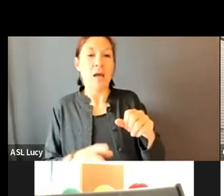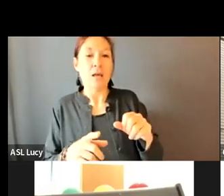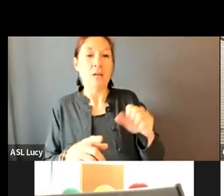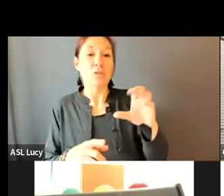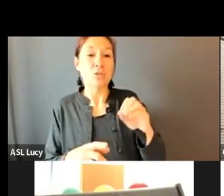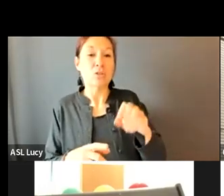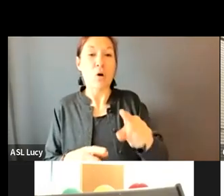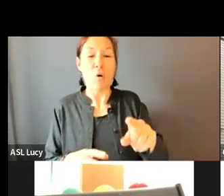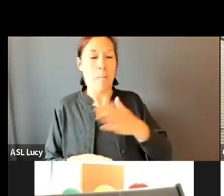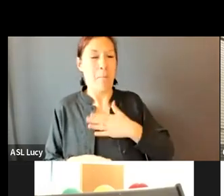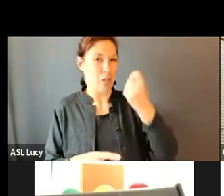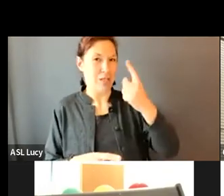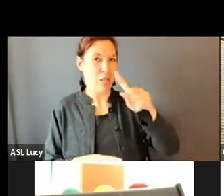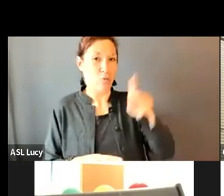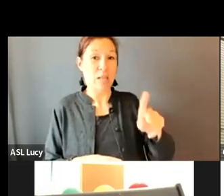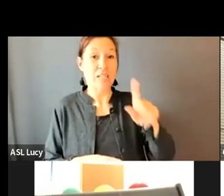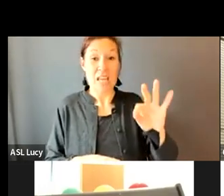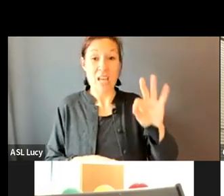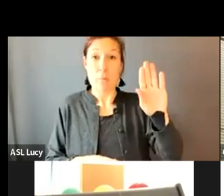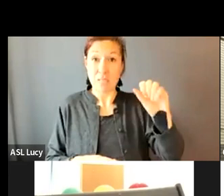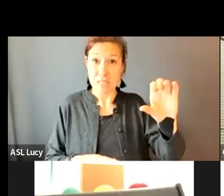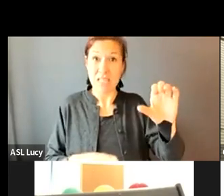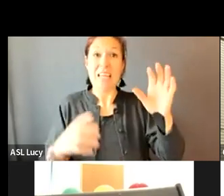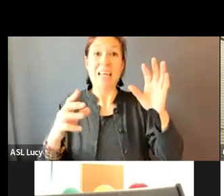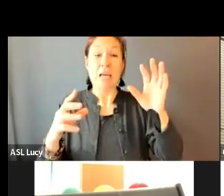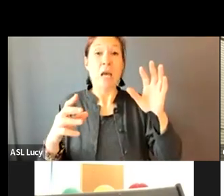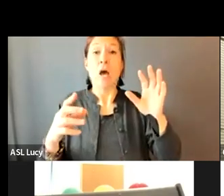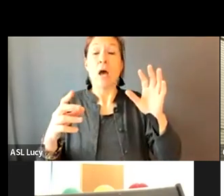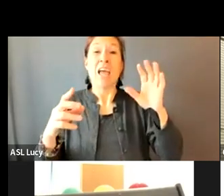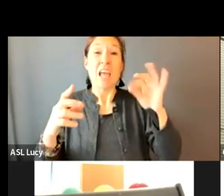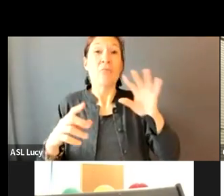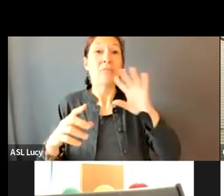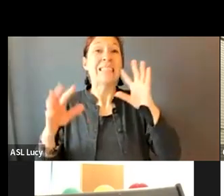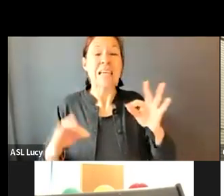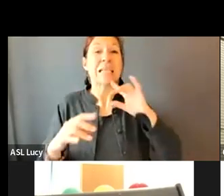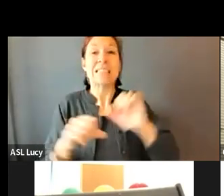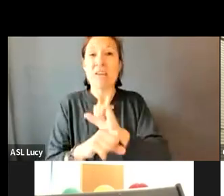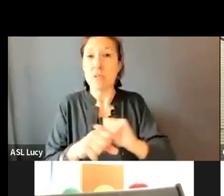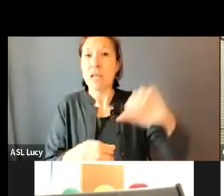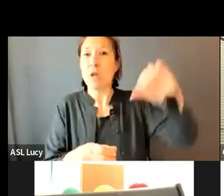school committee takes definitive action tonight which is a vote of rejection what happens then